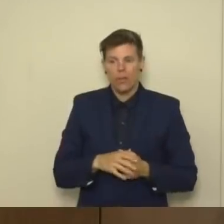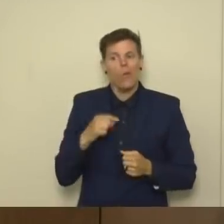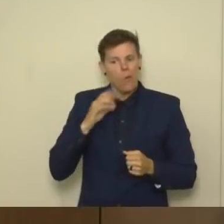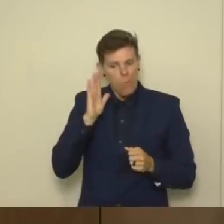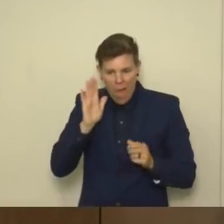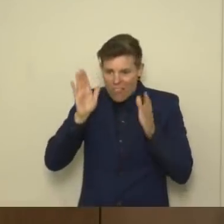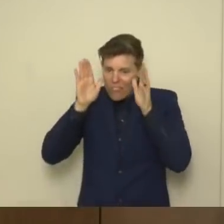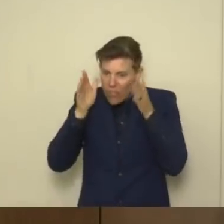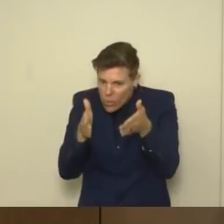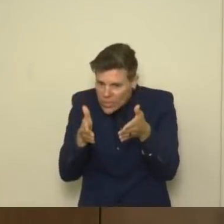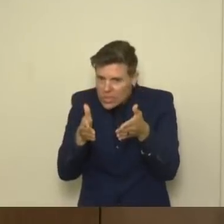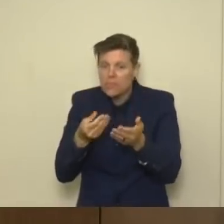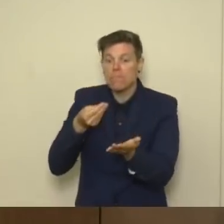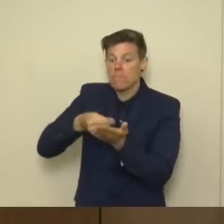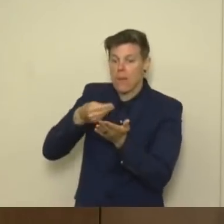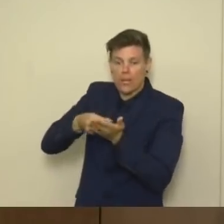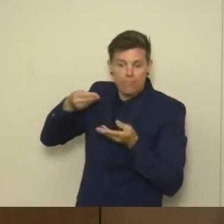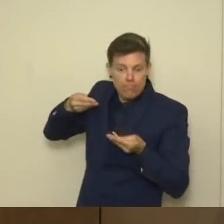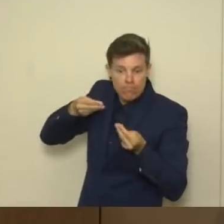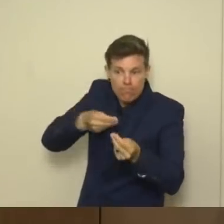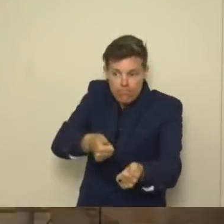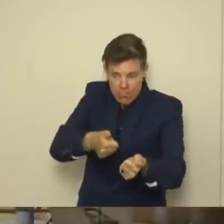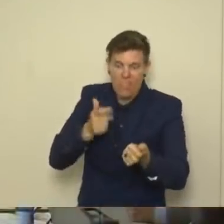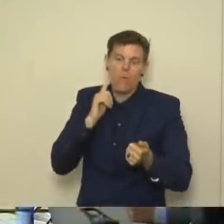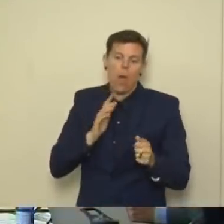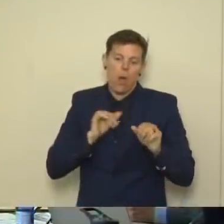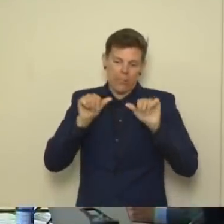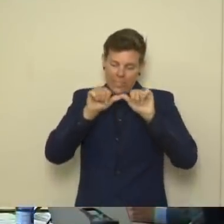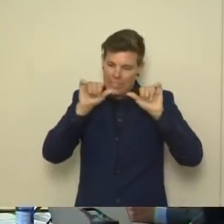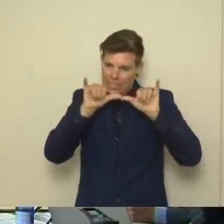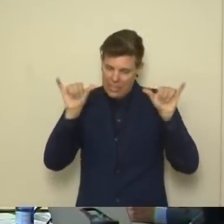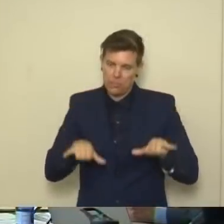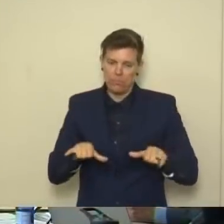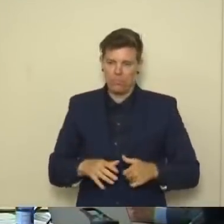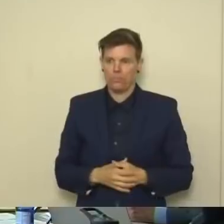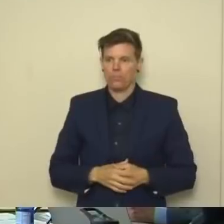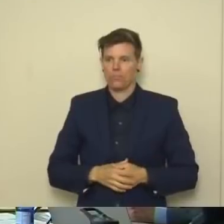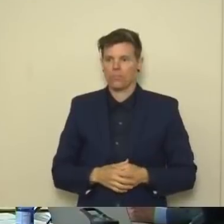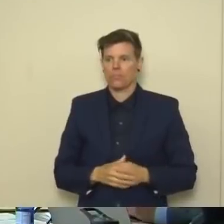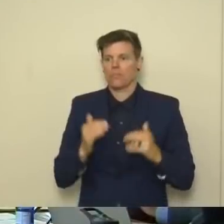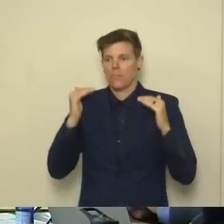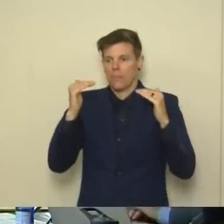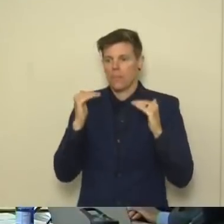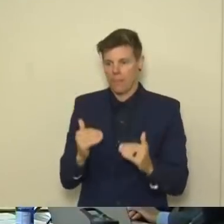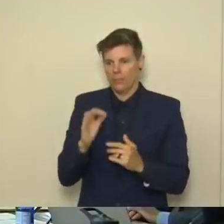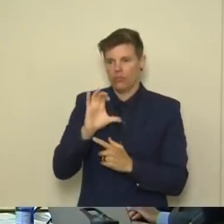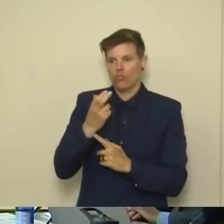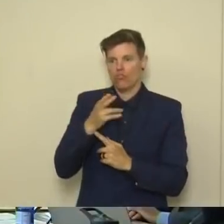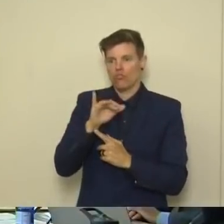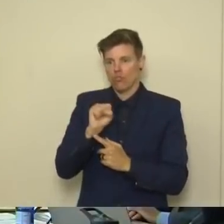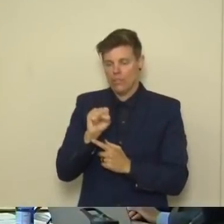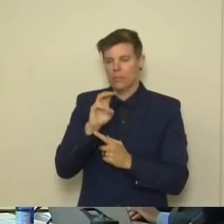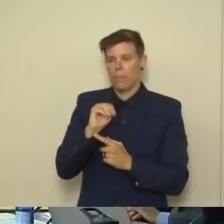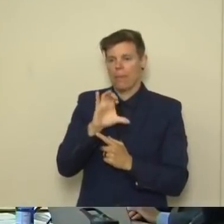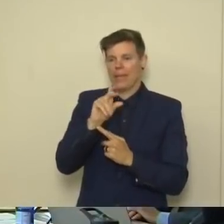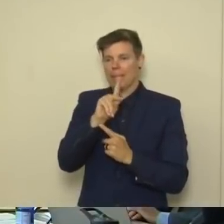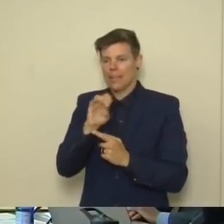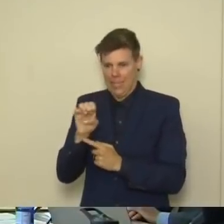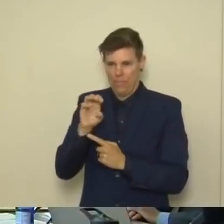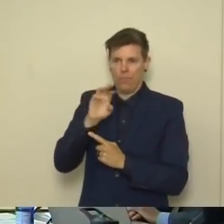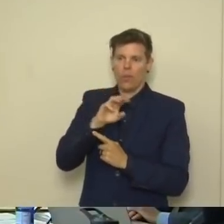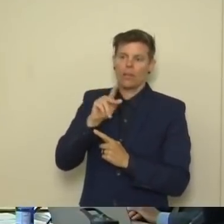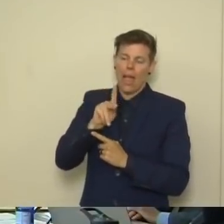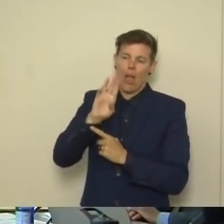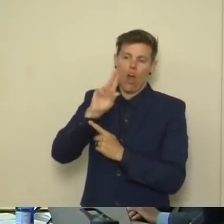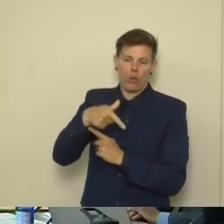at providing in our system as well. Thank you, Governor. Chris McKee at KRQE asked, we're hearing that private schools